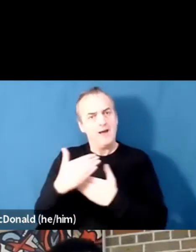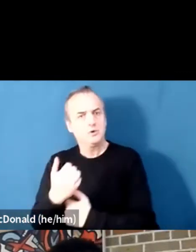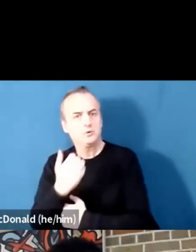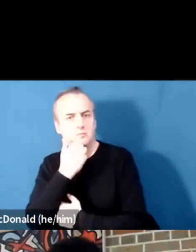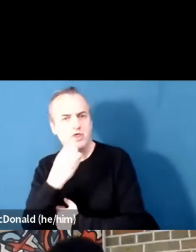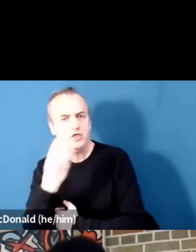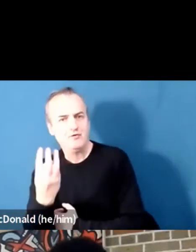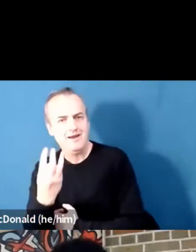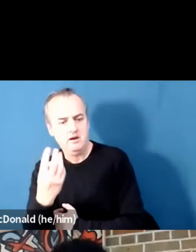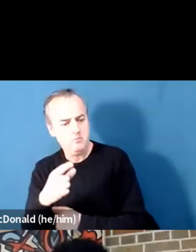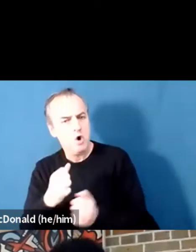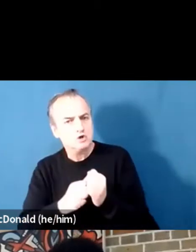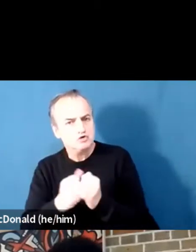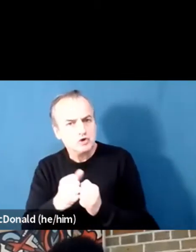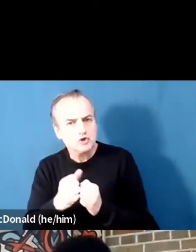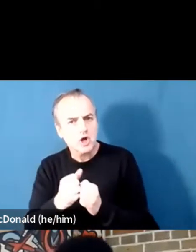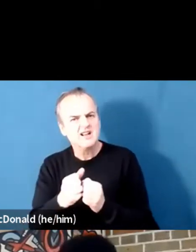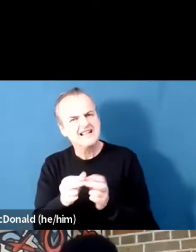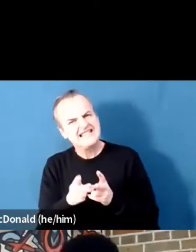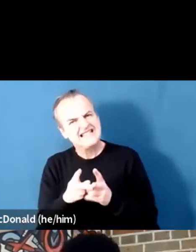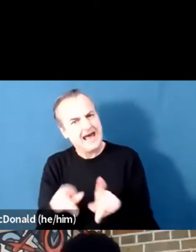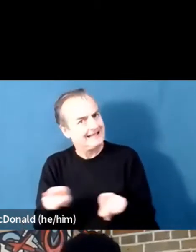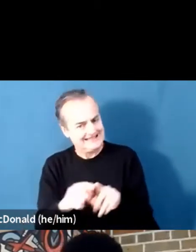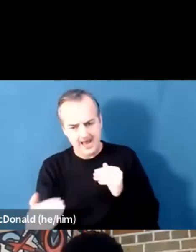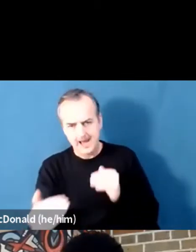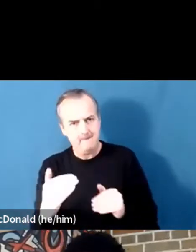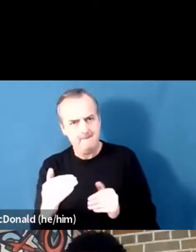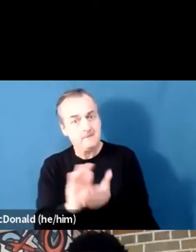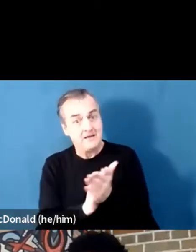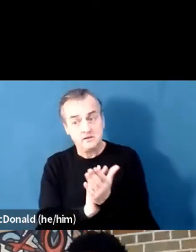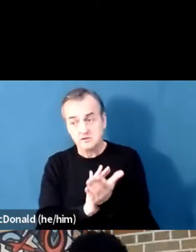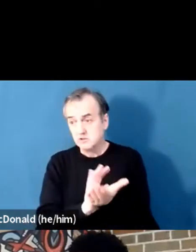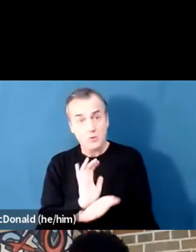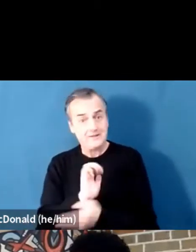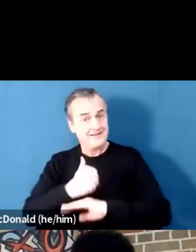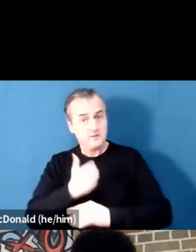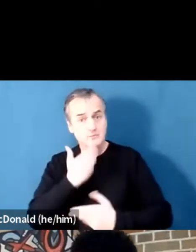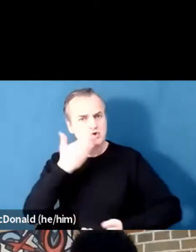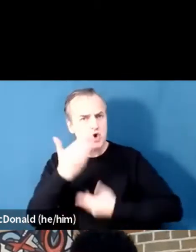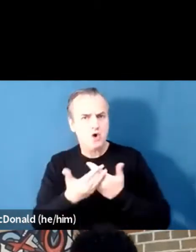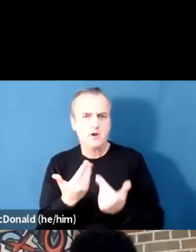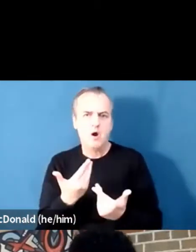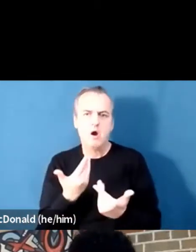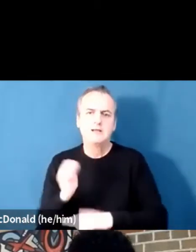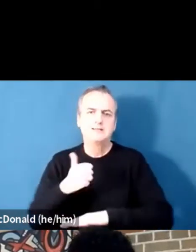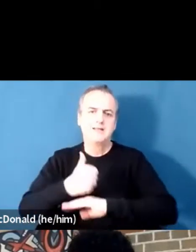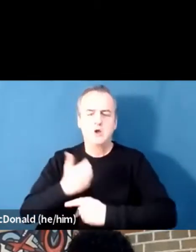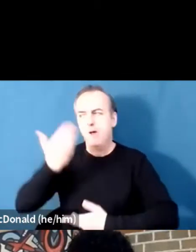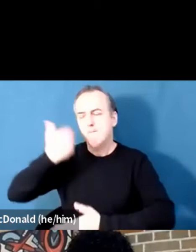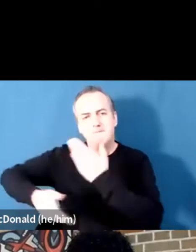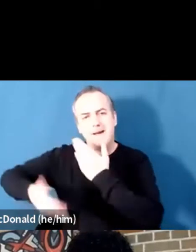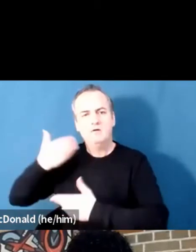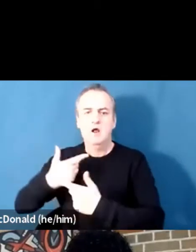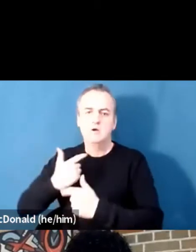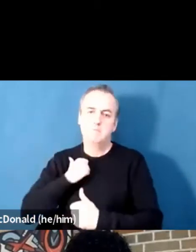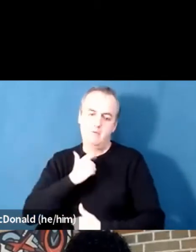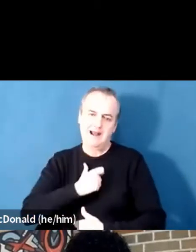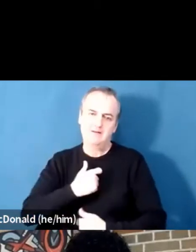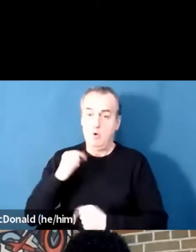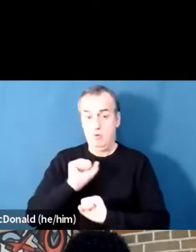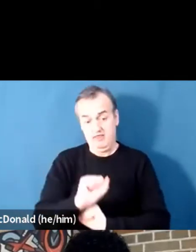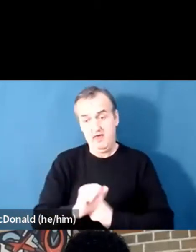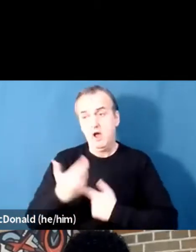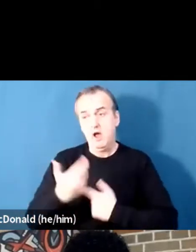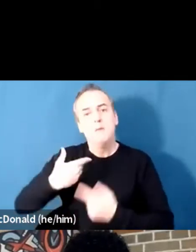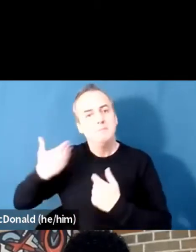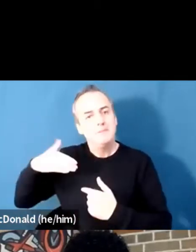you'd be doing. But yeah, just get straight in there. Don't waste your time on the setup and who's who. Just get into the action. What's going